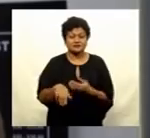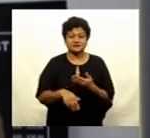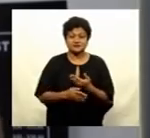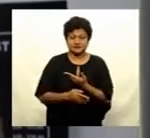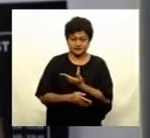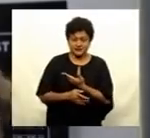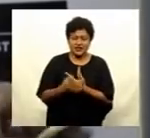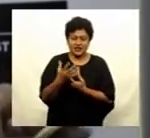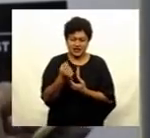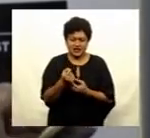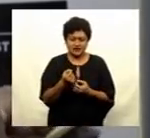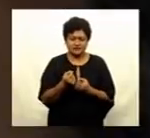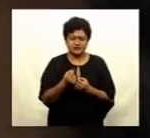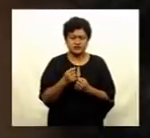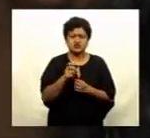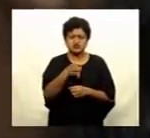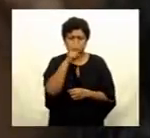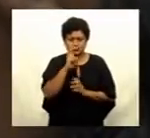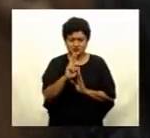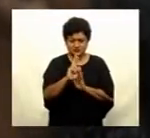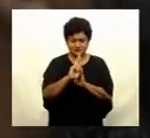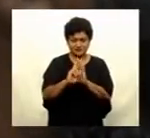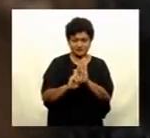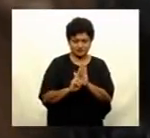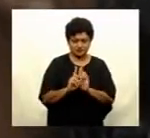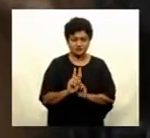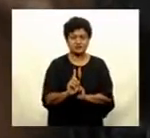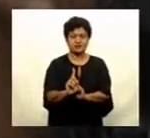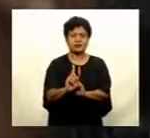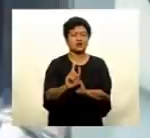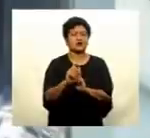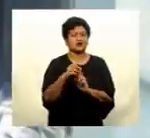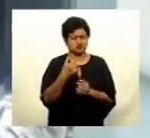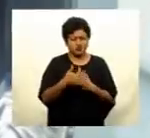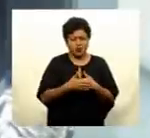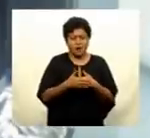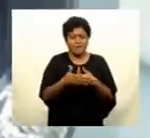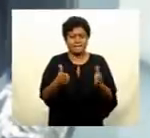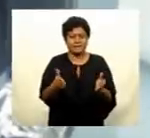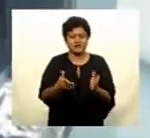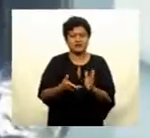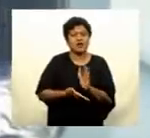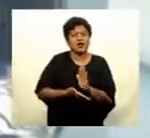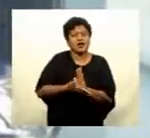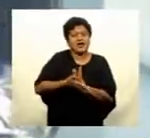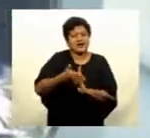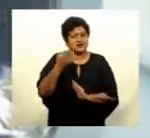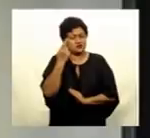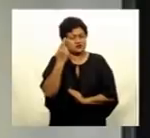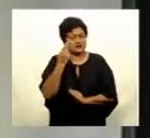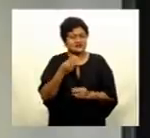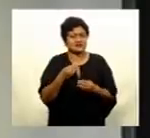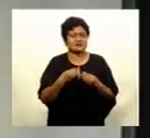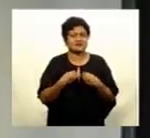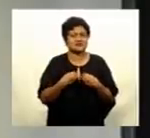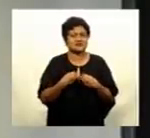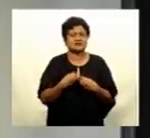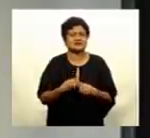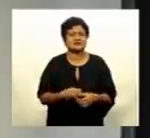strict protocols to follow in order to operate, as it is considered a high-risk business. Apenisong